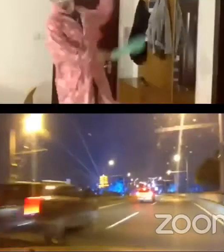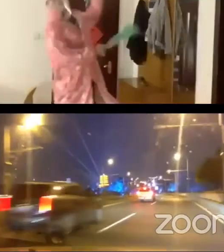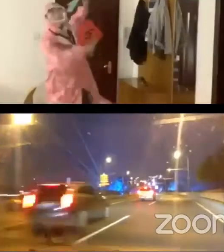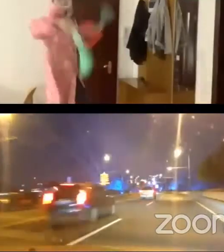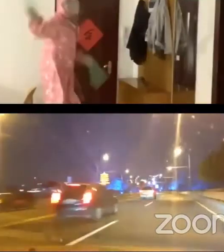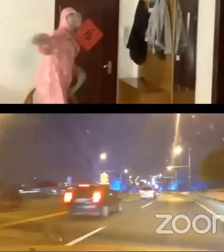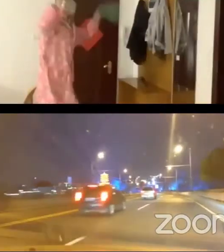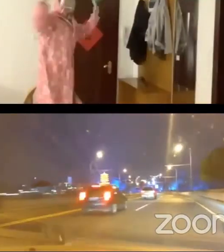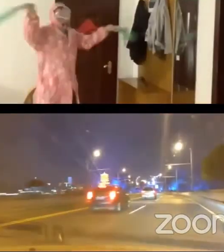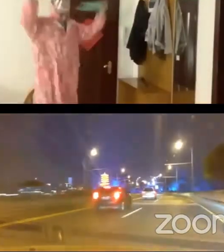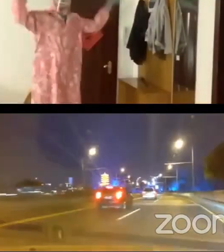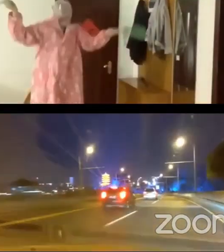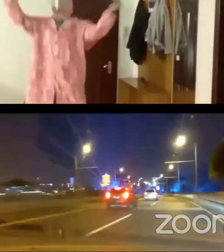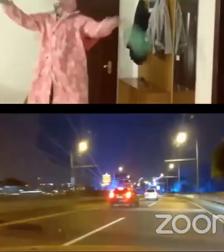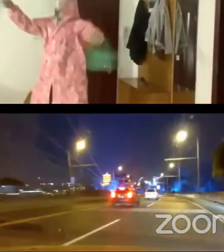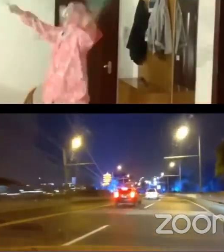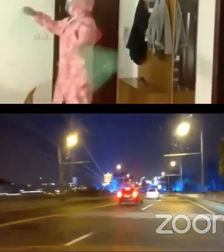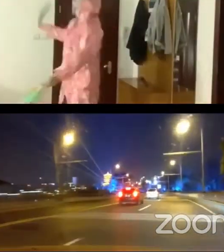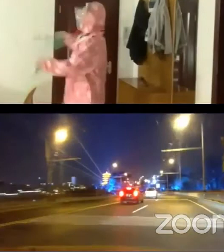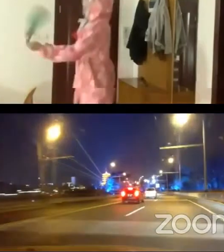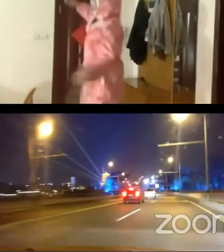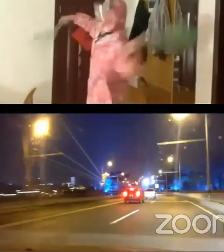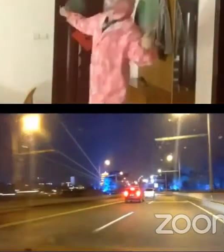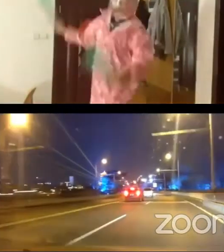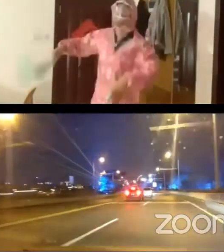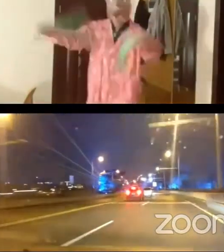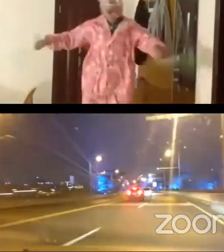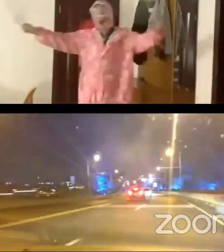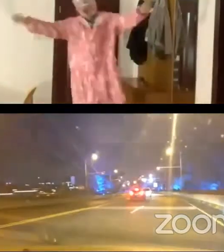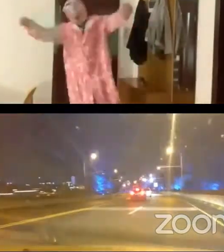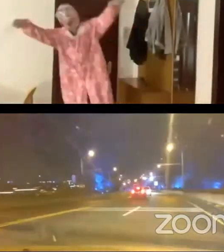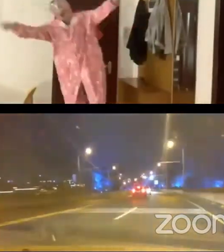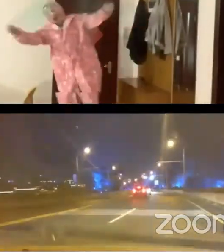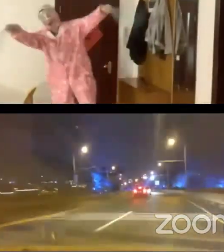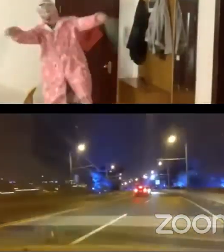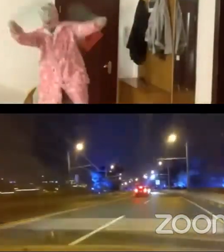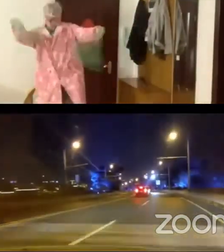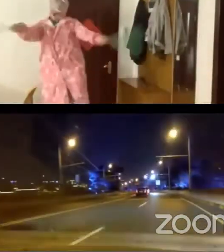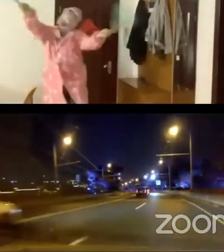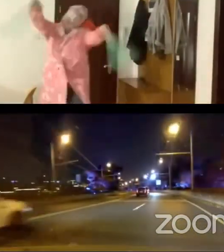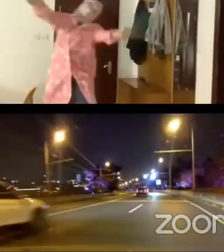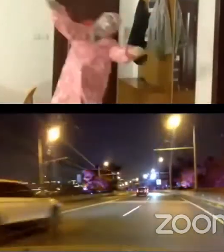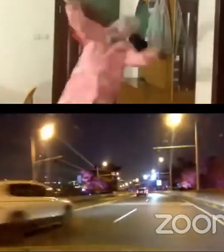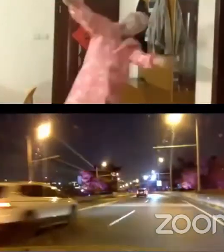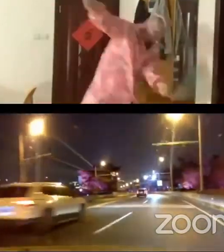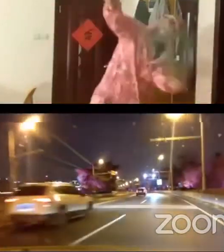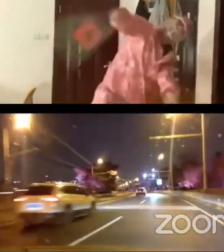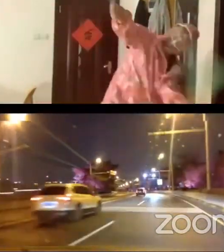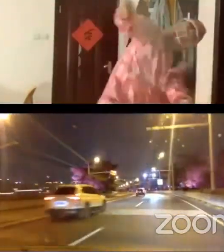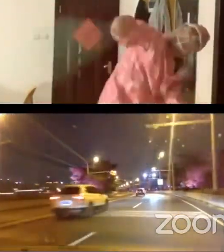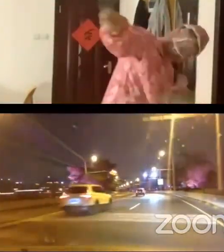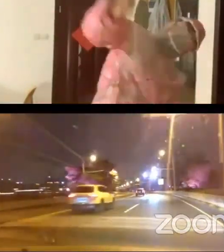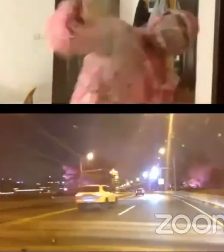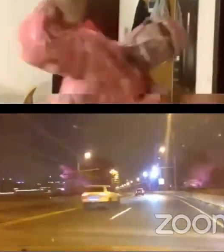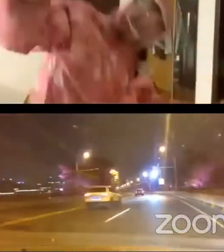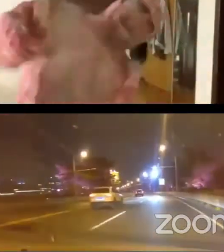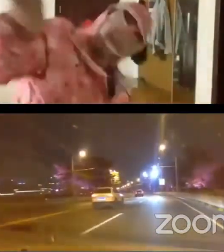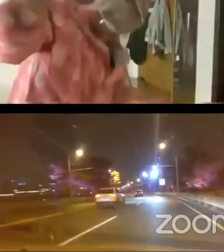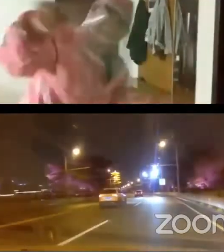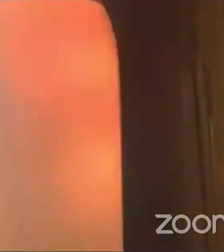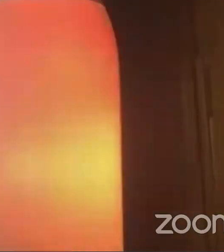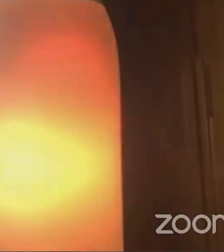Our Waiting for Godot performed through two nights, act one in the first, act two in the second. We